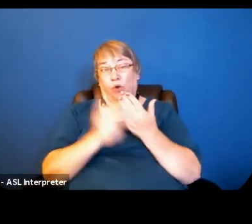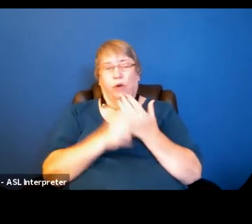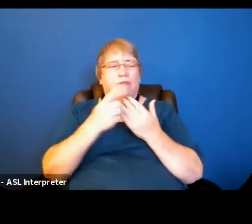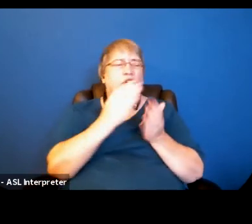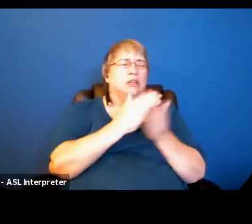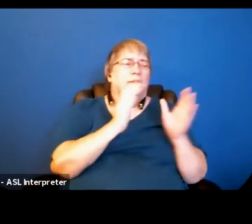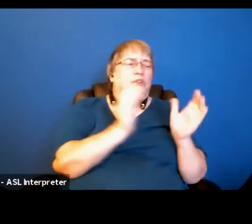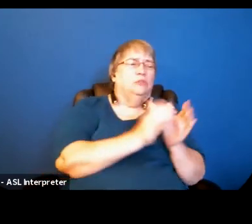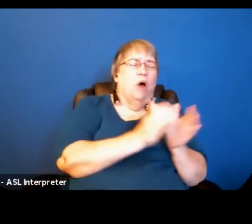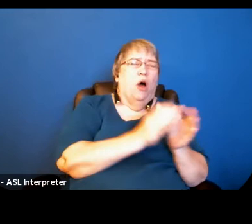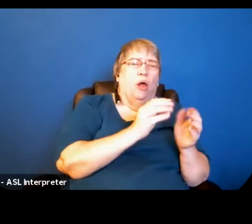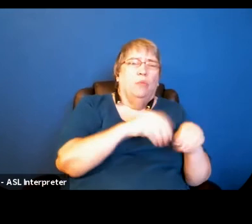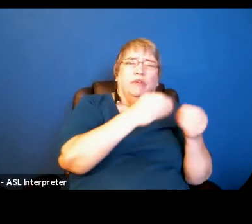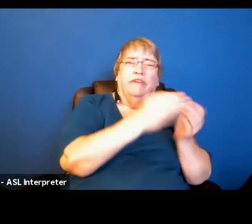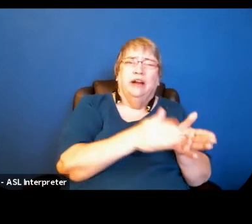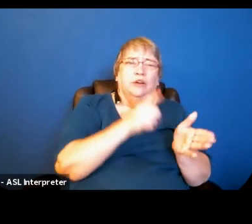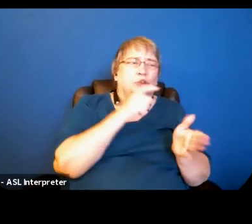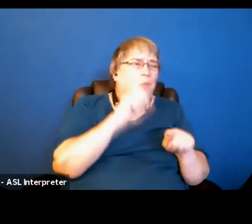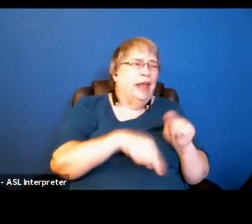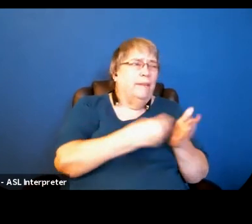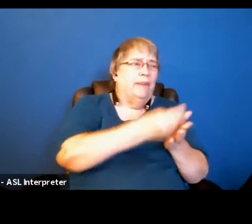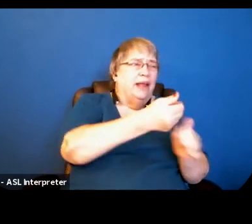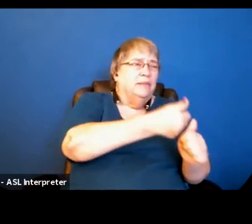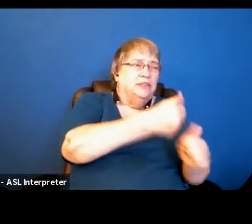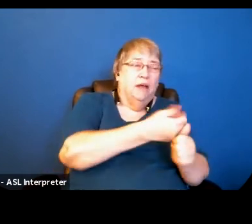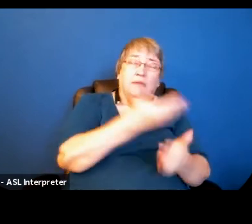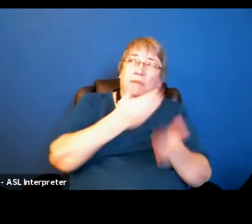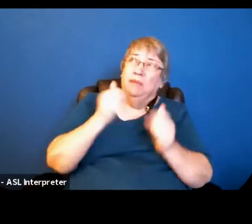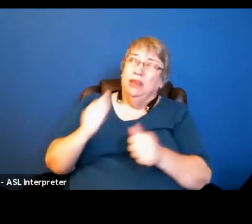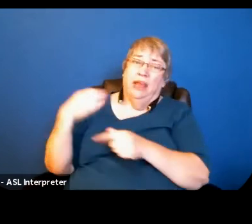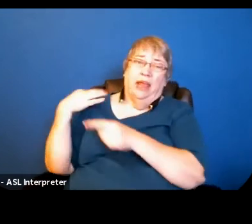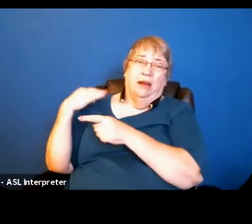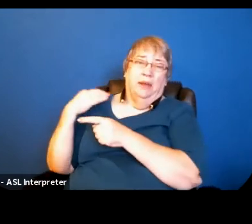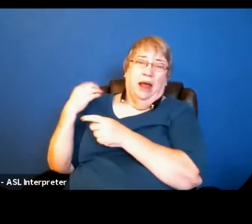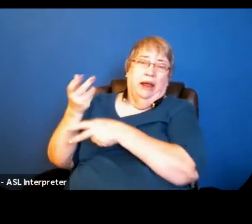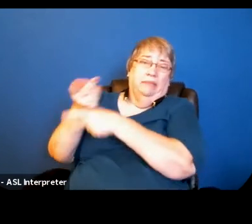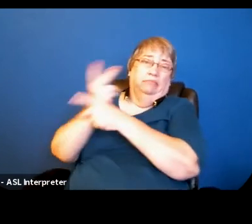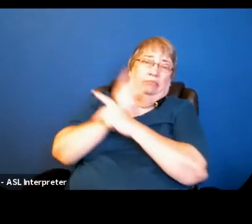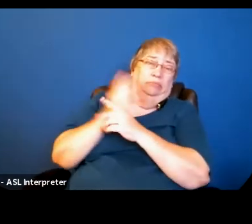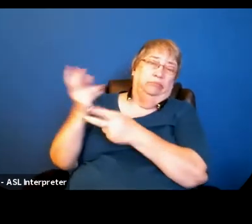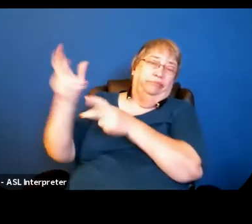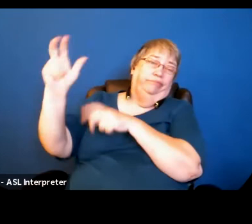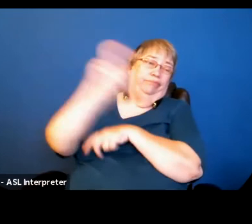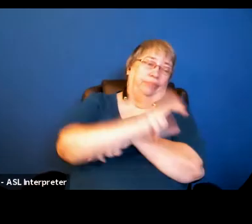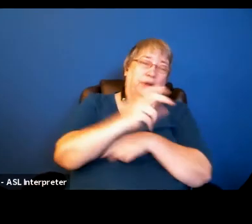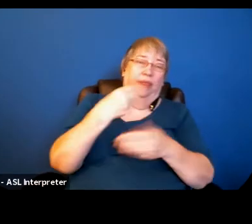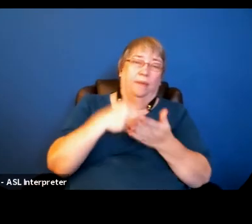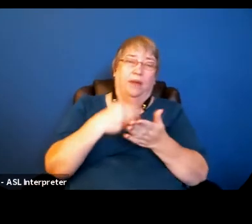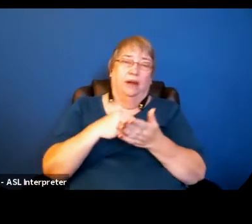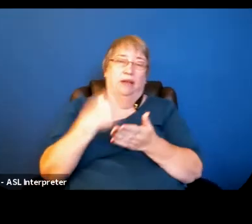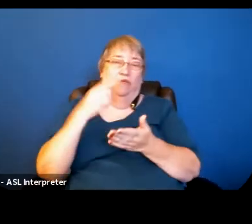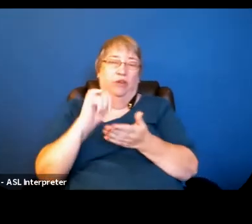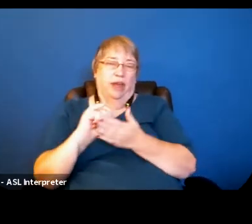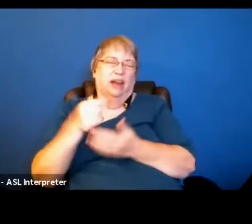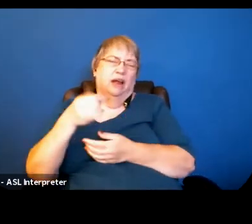the resources to purchase a telehealth platform, but may be part of our behavioral health network. So there'll be some grant